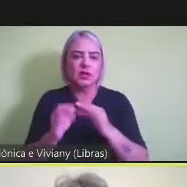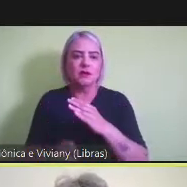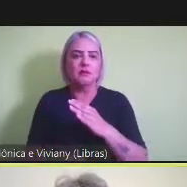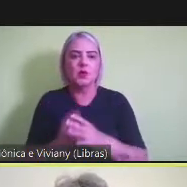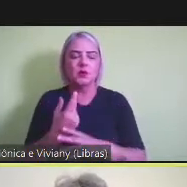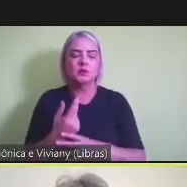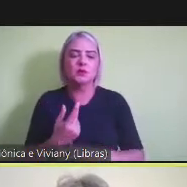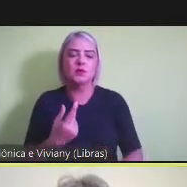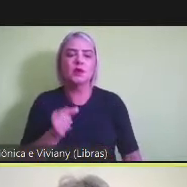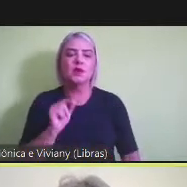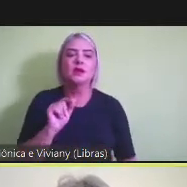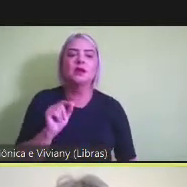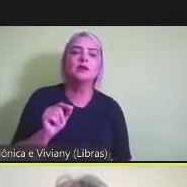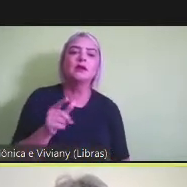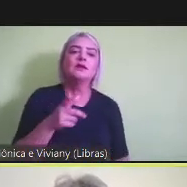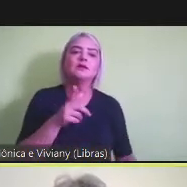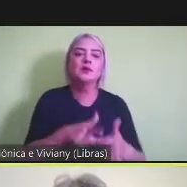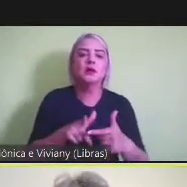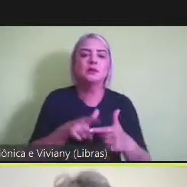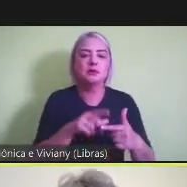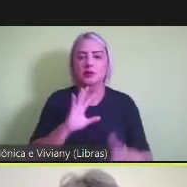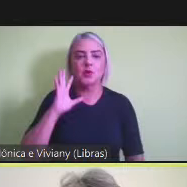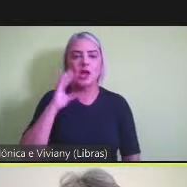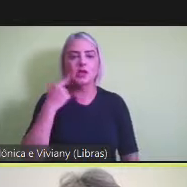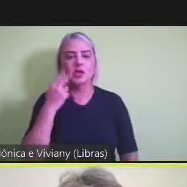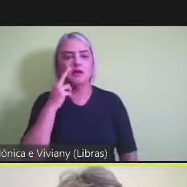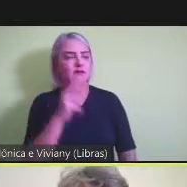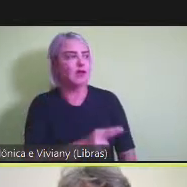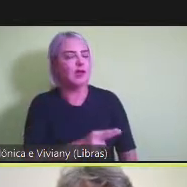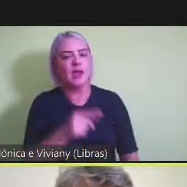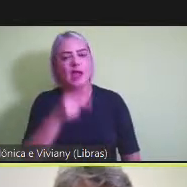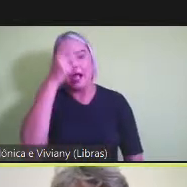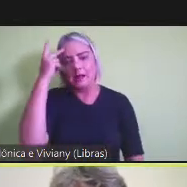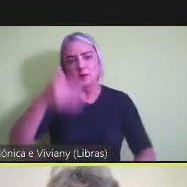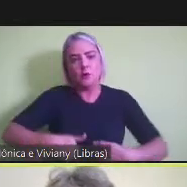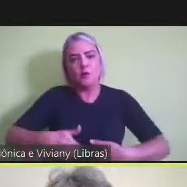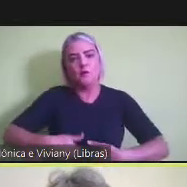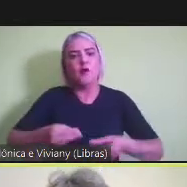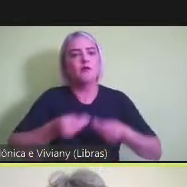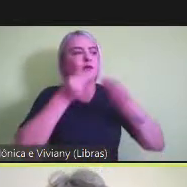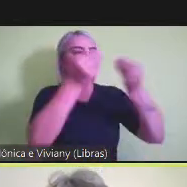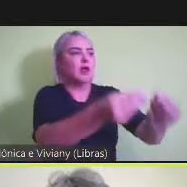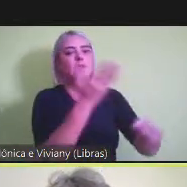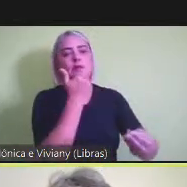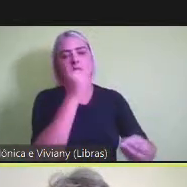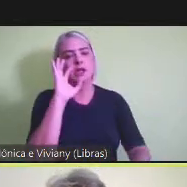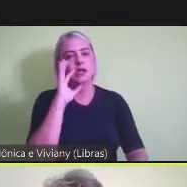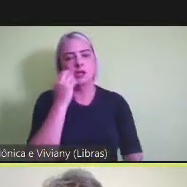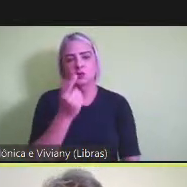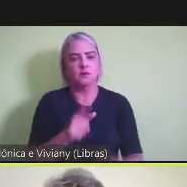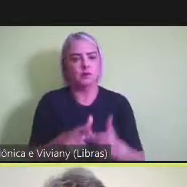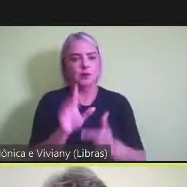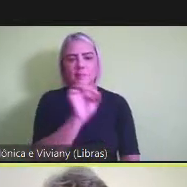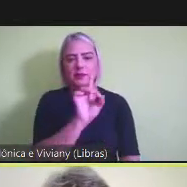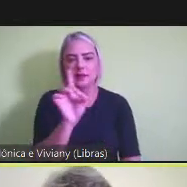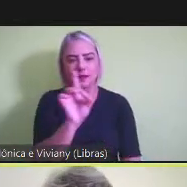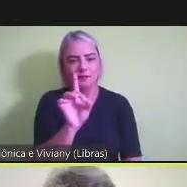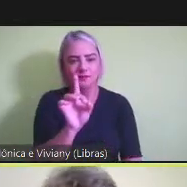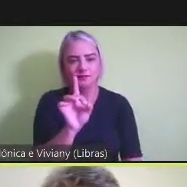that is going to cause this problem. So it's no use just saying, "Oh, there's someone hungry, and we'll provide